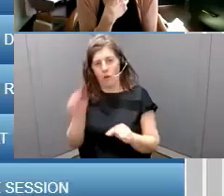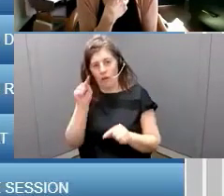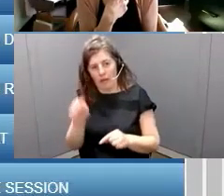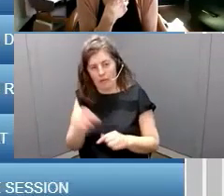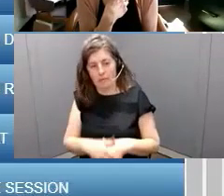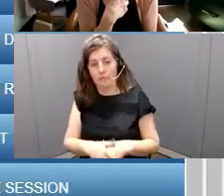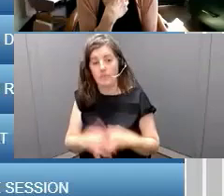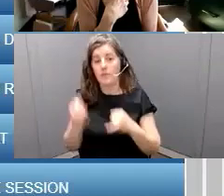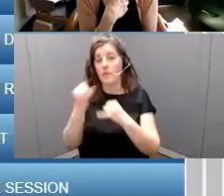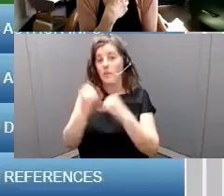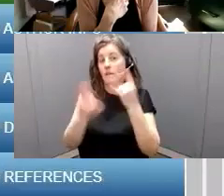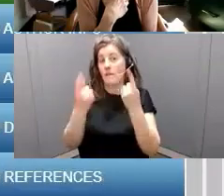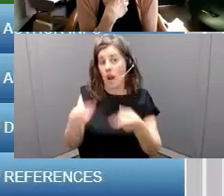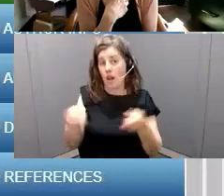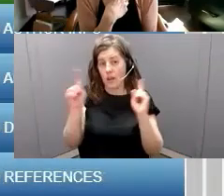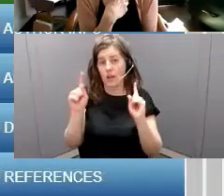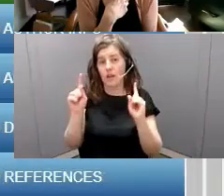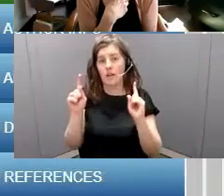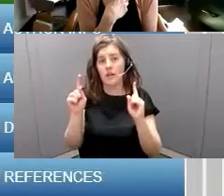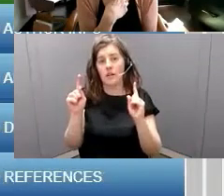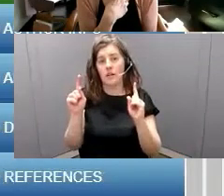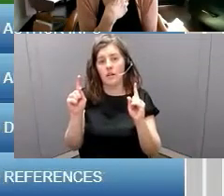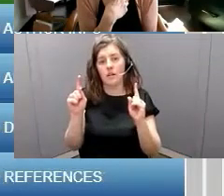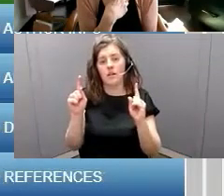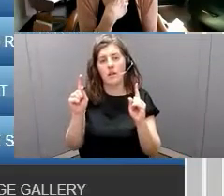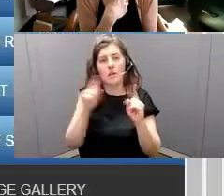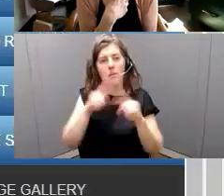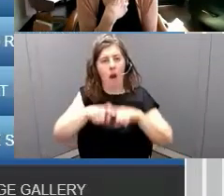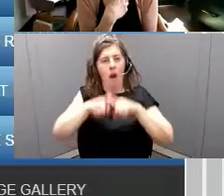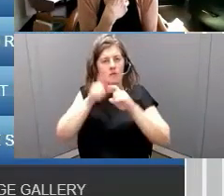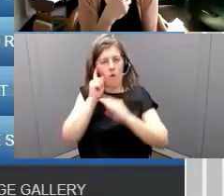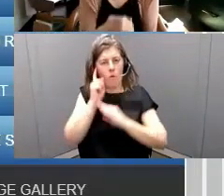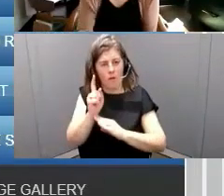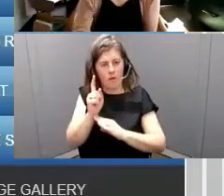Finally, let me exit full screen just for a moment.